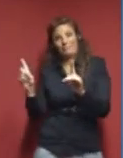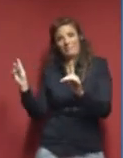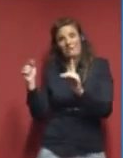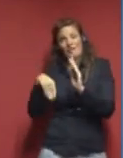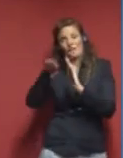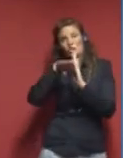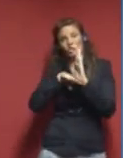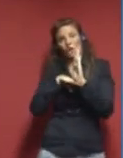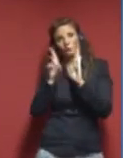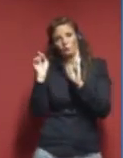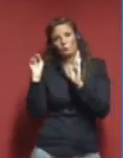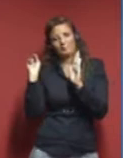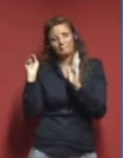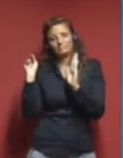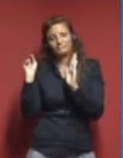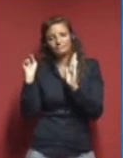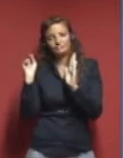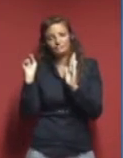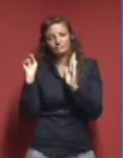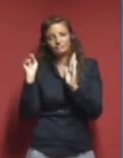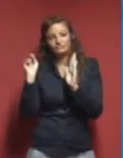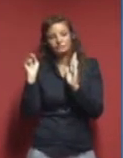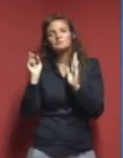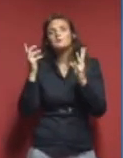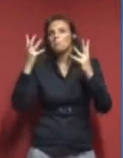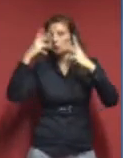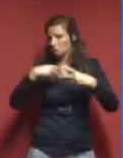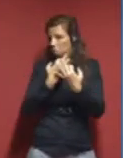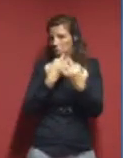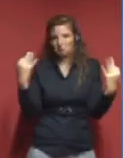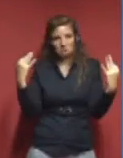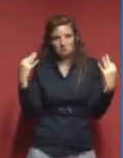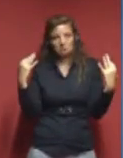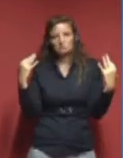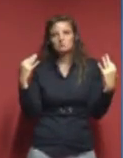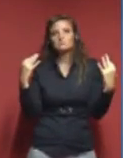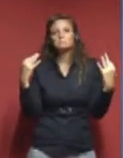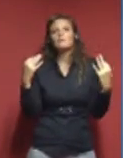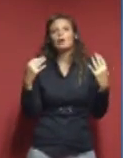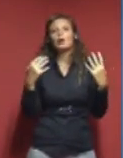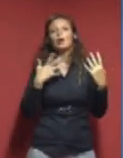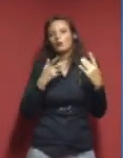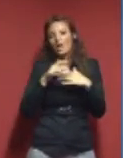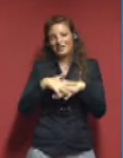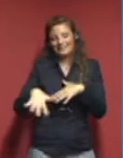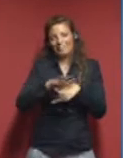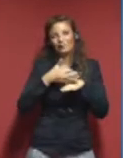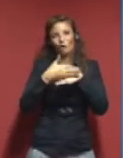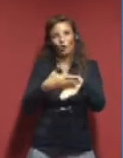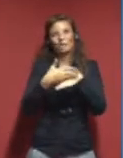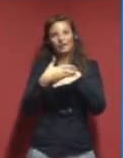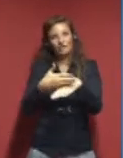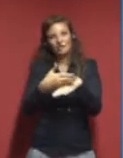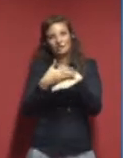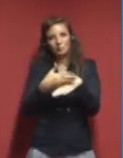browser, so it works really well in a shared space. Basically, you can switch on the